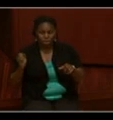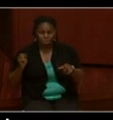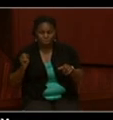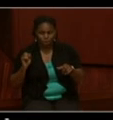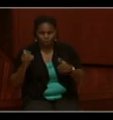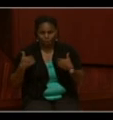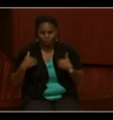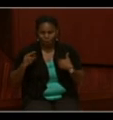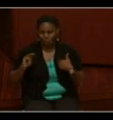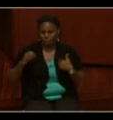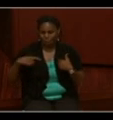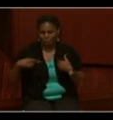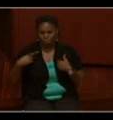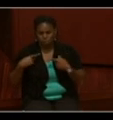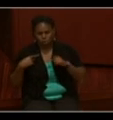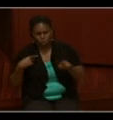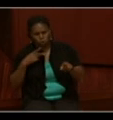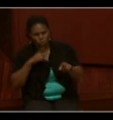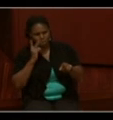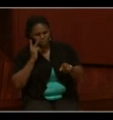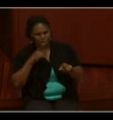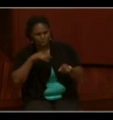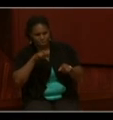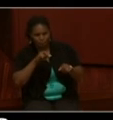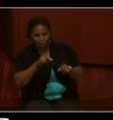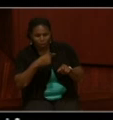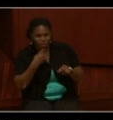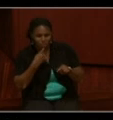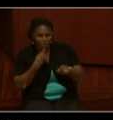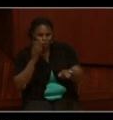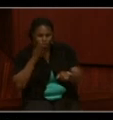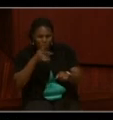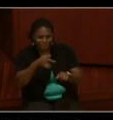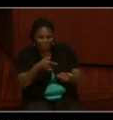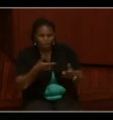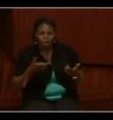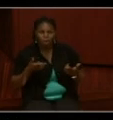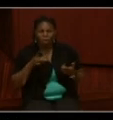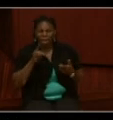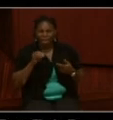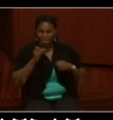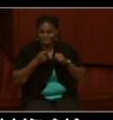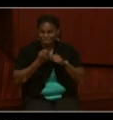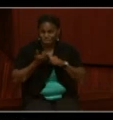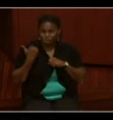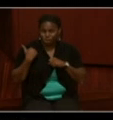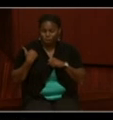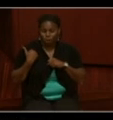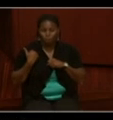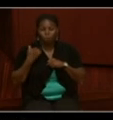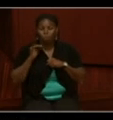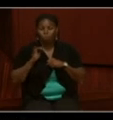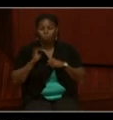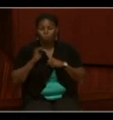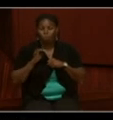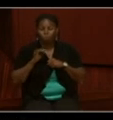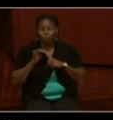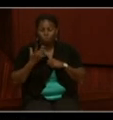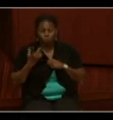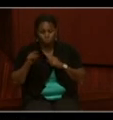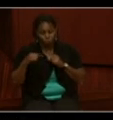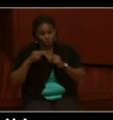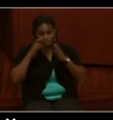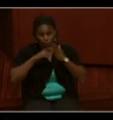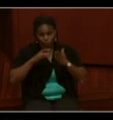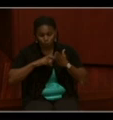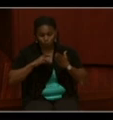and see whether the village pond is where the map said it would be 80 years ago. And surprisingly, when these researchers